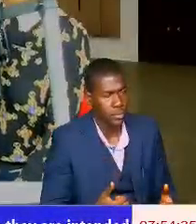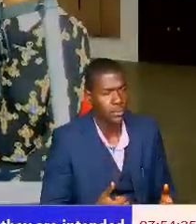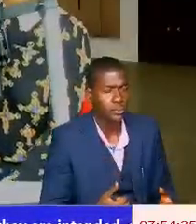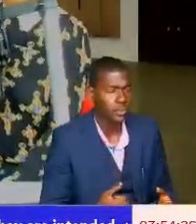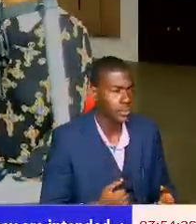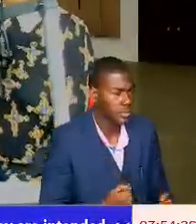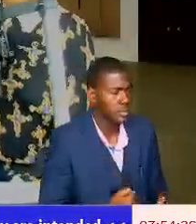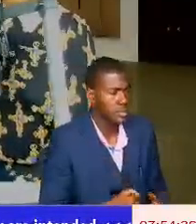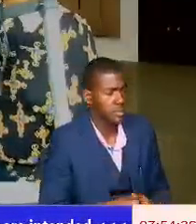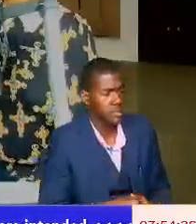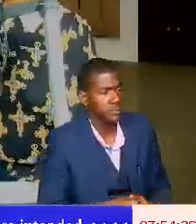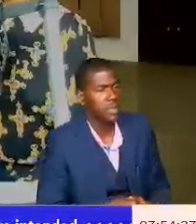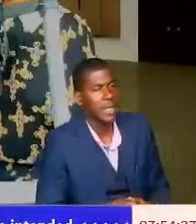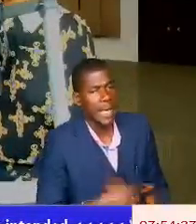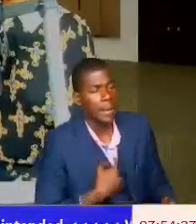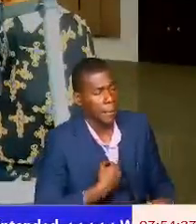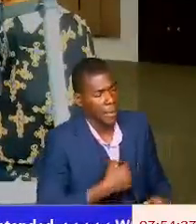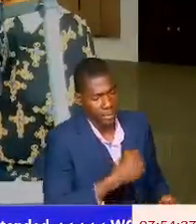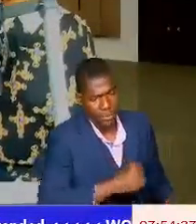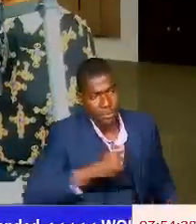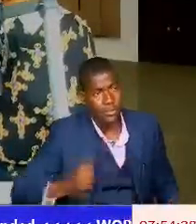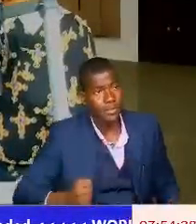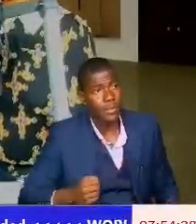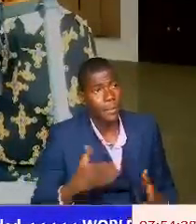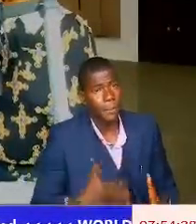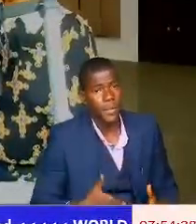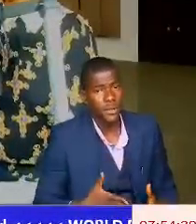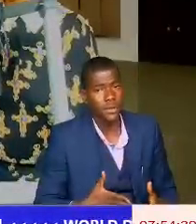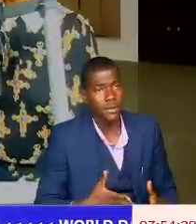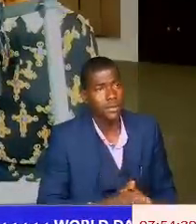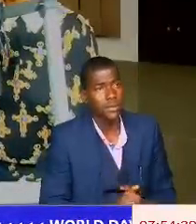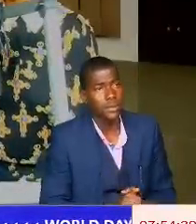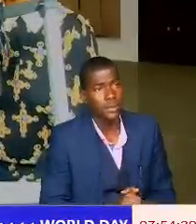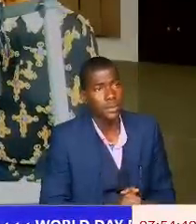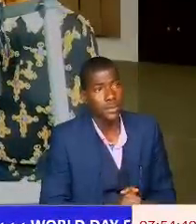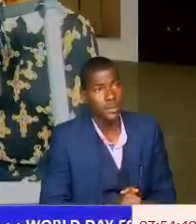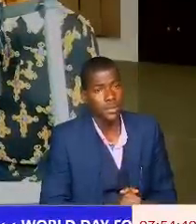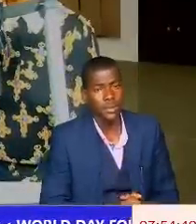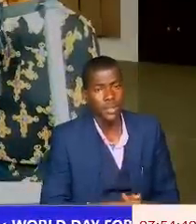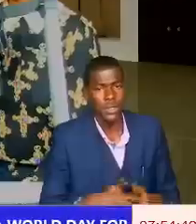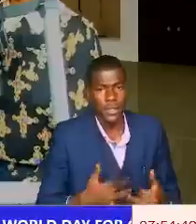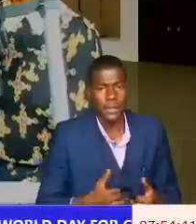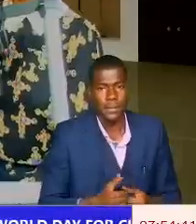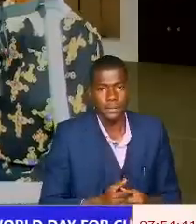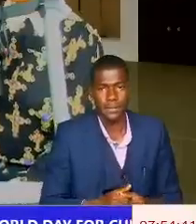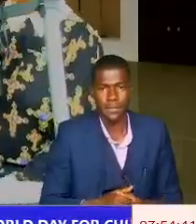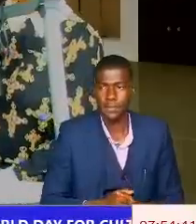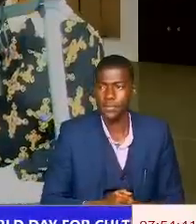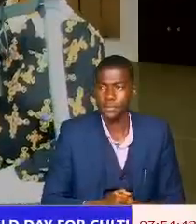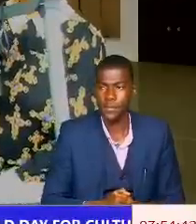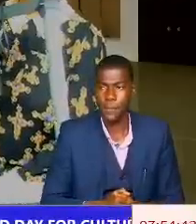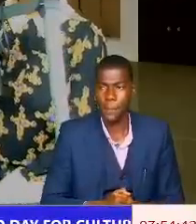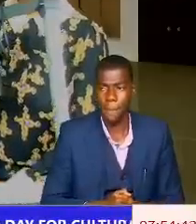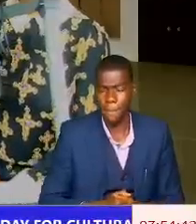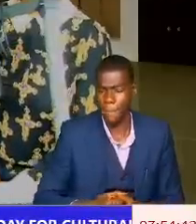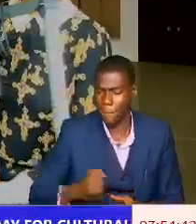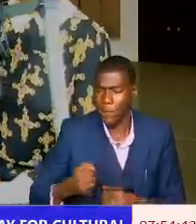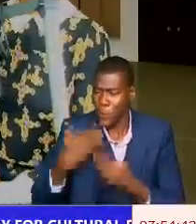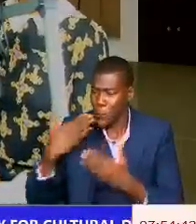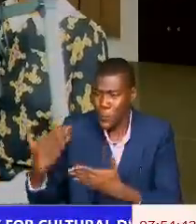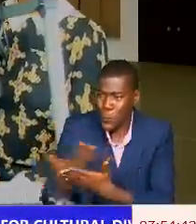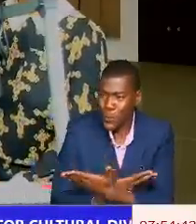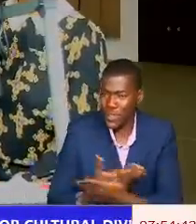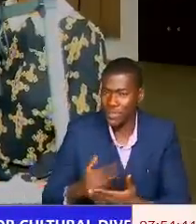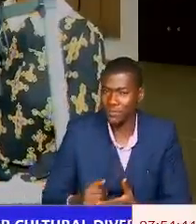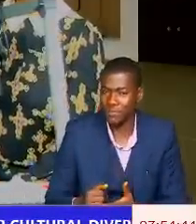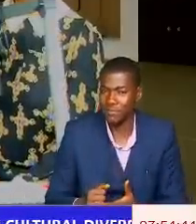So make I give the microphone to my colleague. Make she take her mouth. Good morning, colleague.